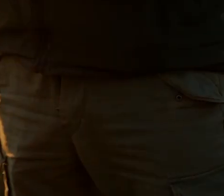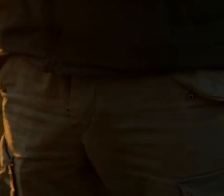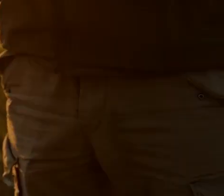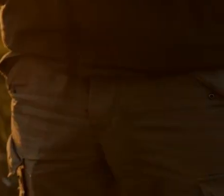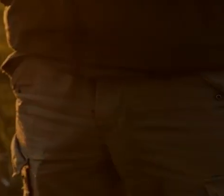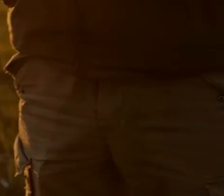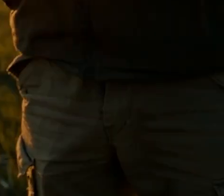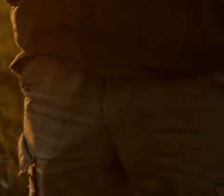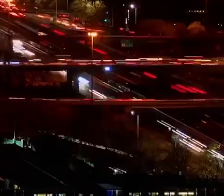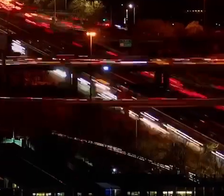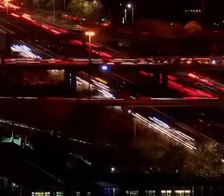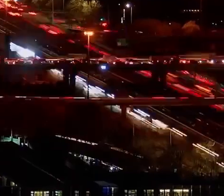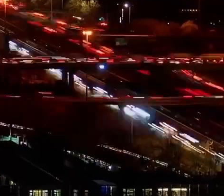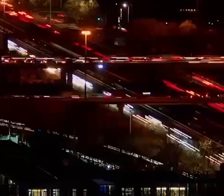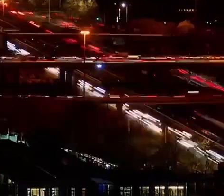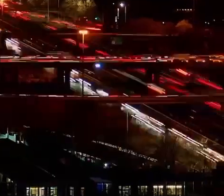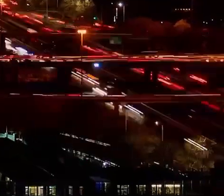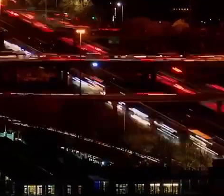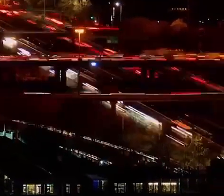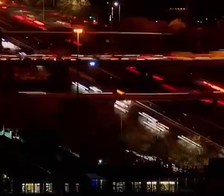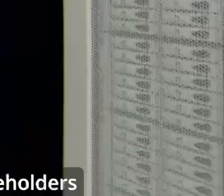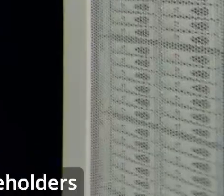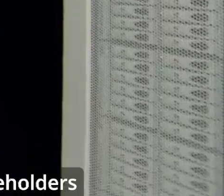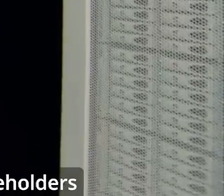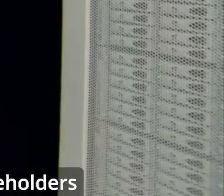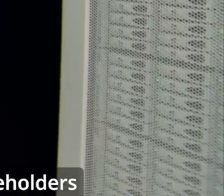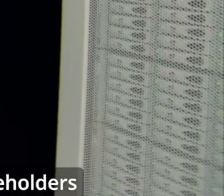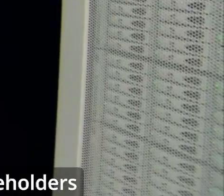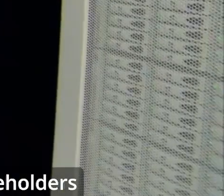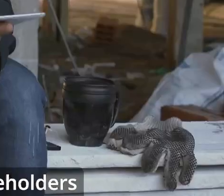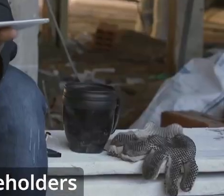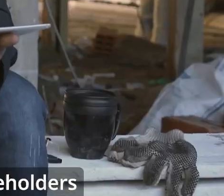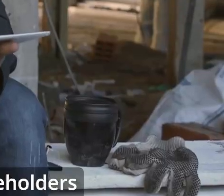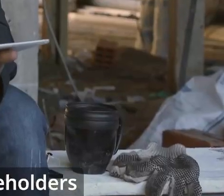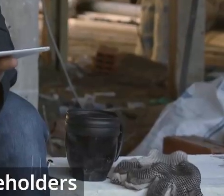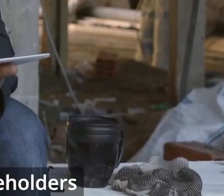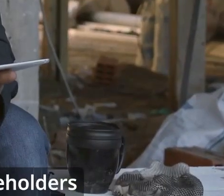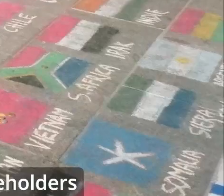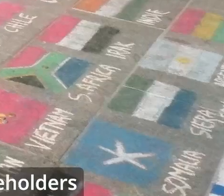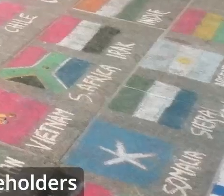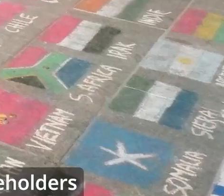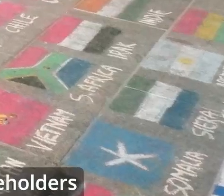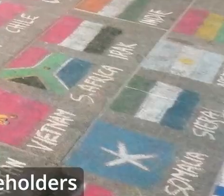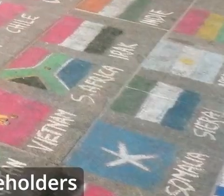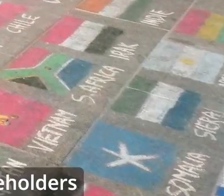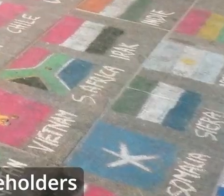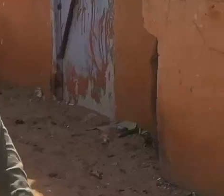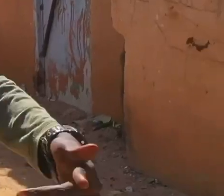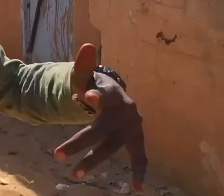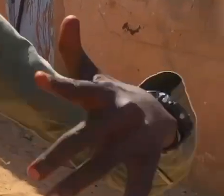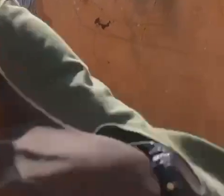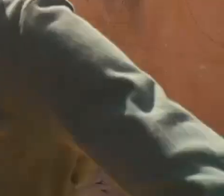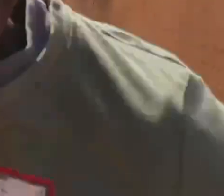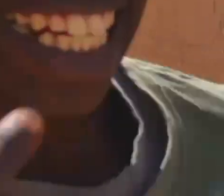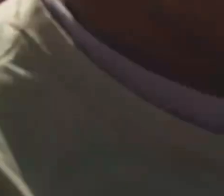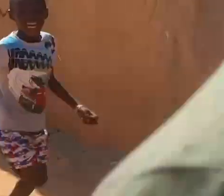we need governments, investors, planners, service providers, the private sector, and the public stakeholders to